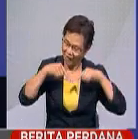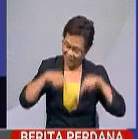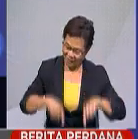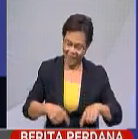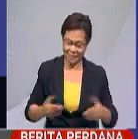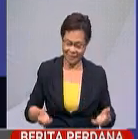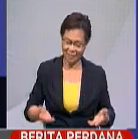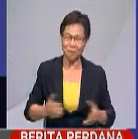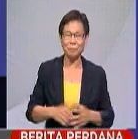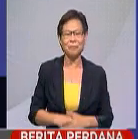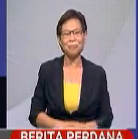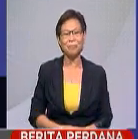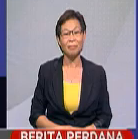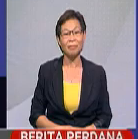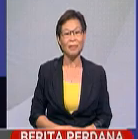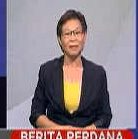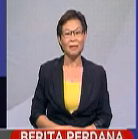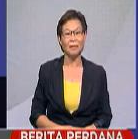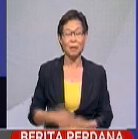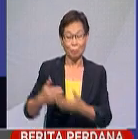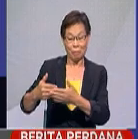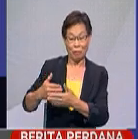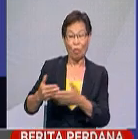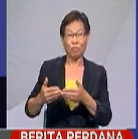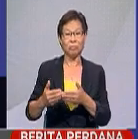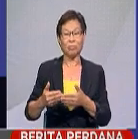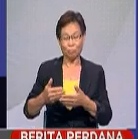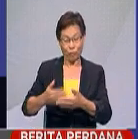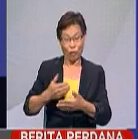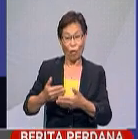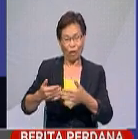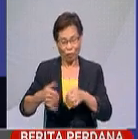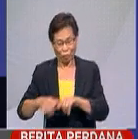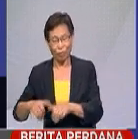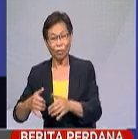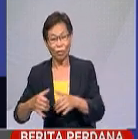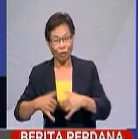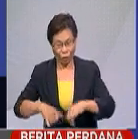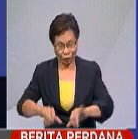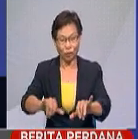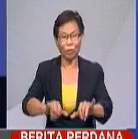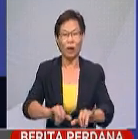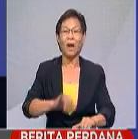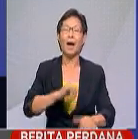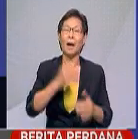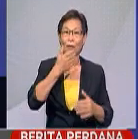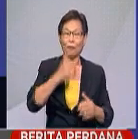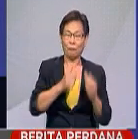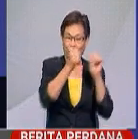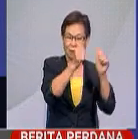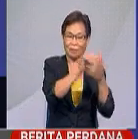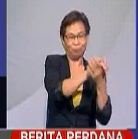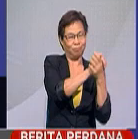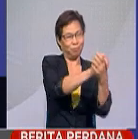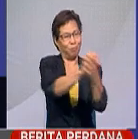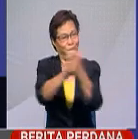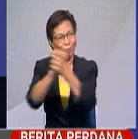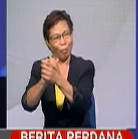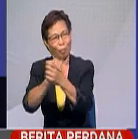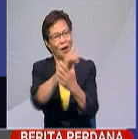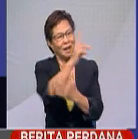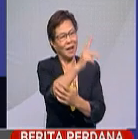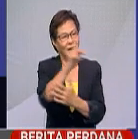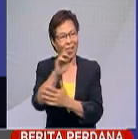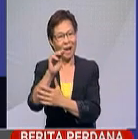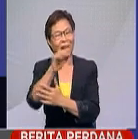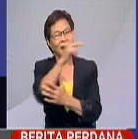today. Before I proceed, let me first congratulate the Ministry of Communications and